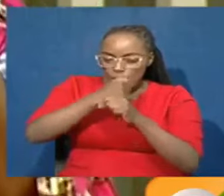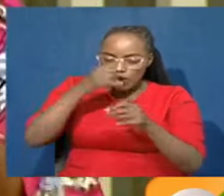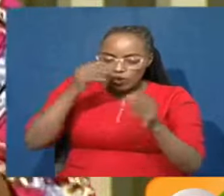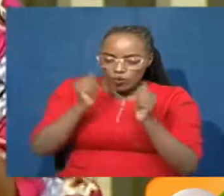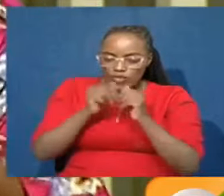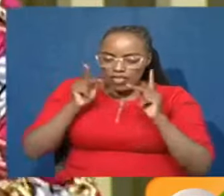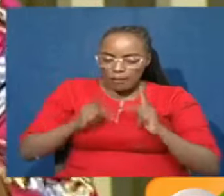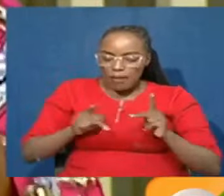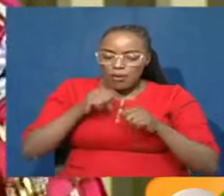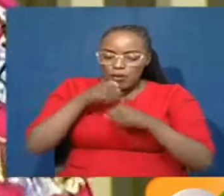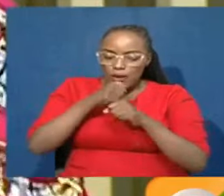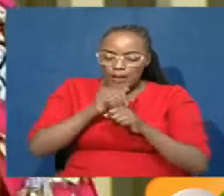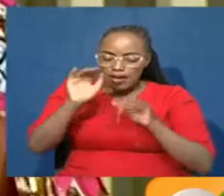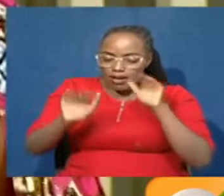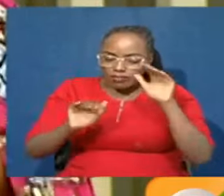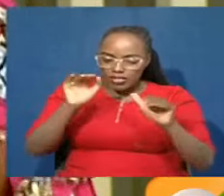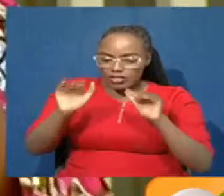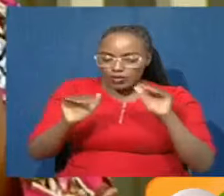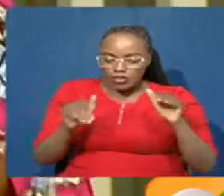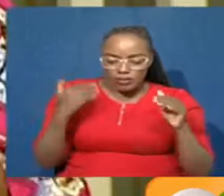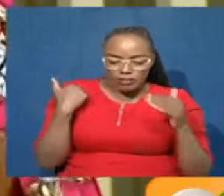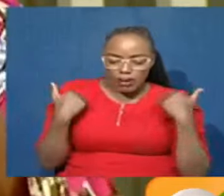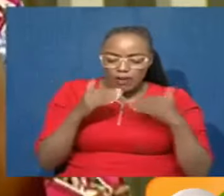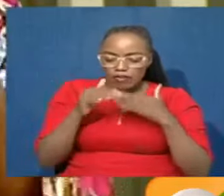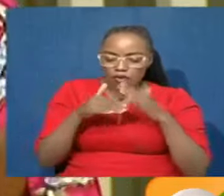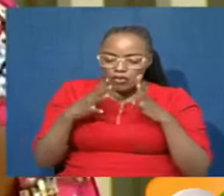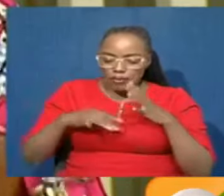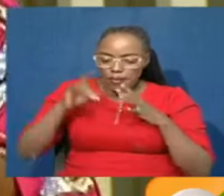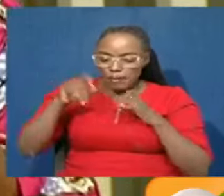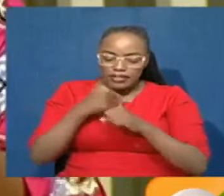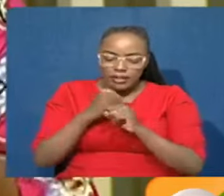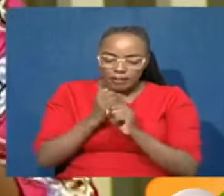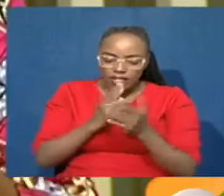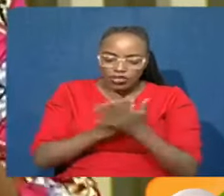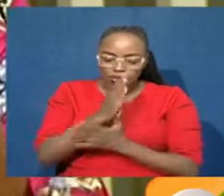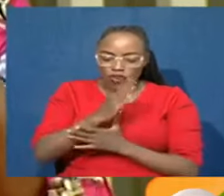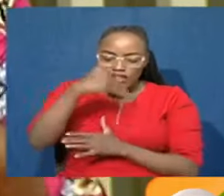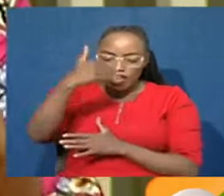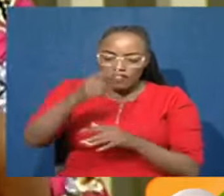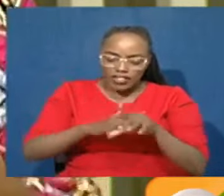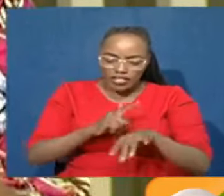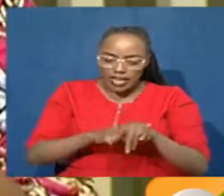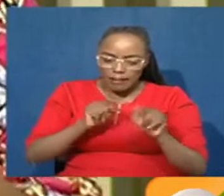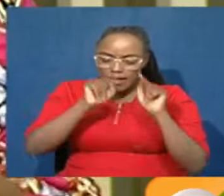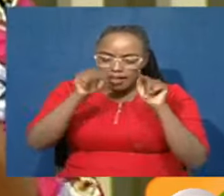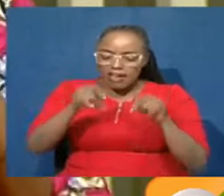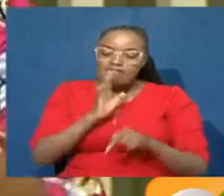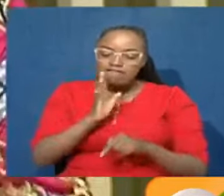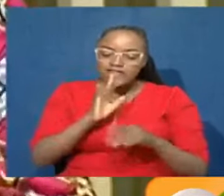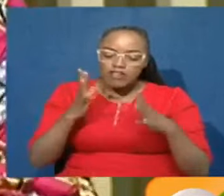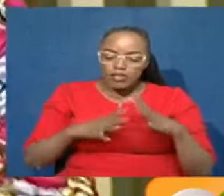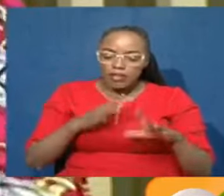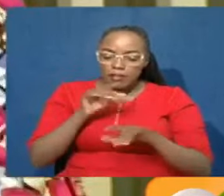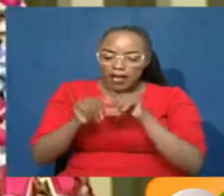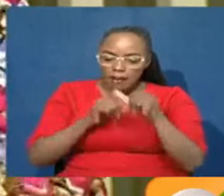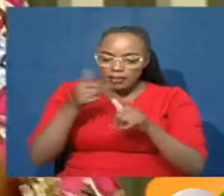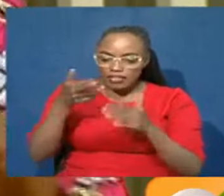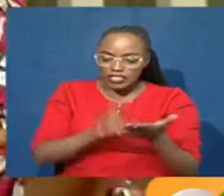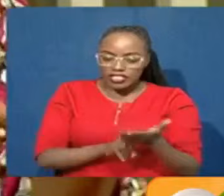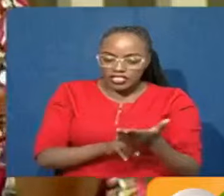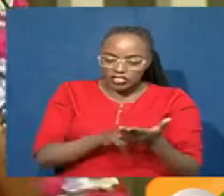made it a clarion call that everybody has to ensure that on every single day you're speaking to people about registration.